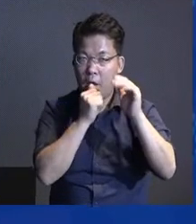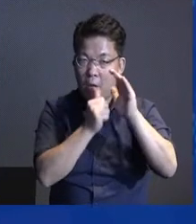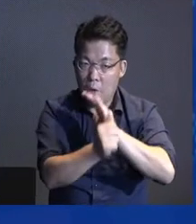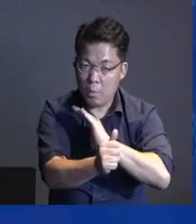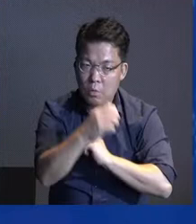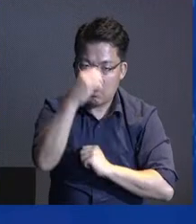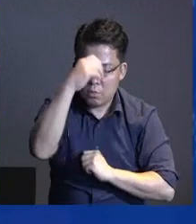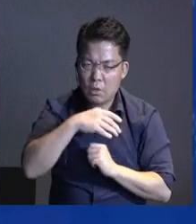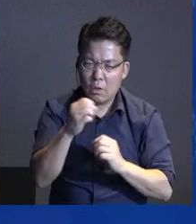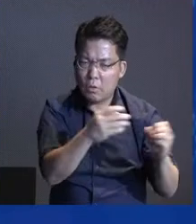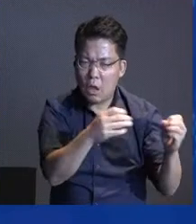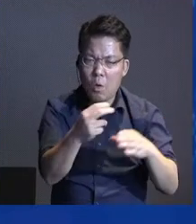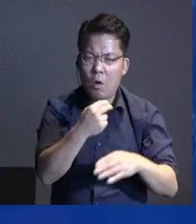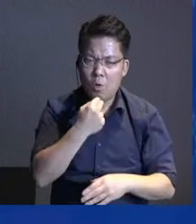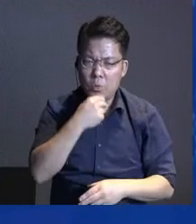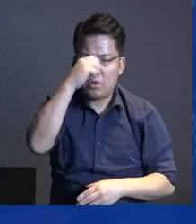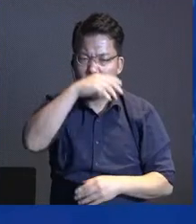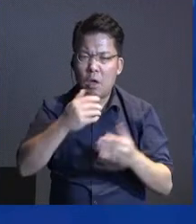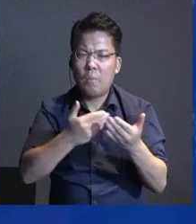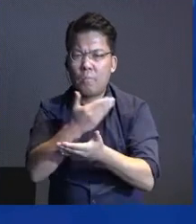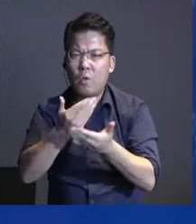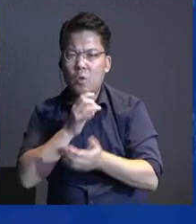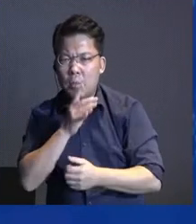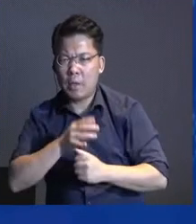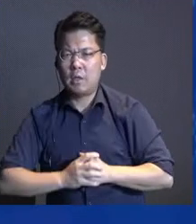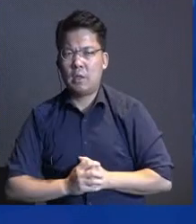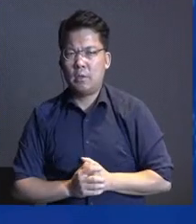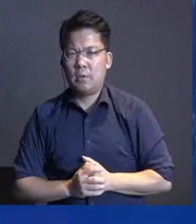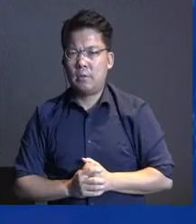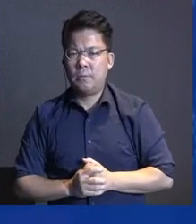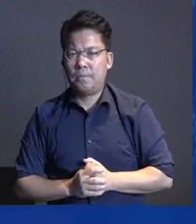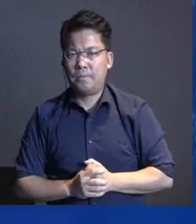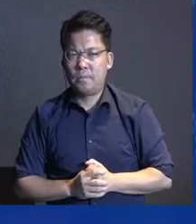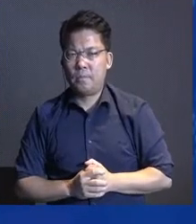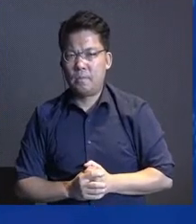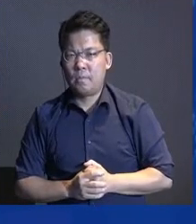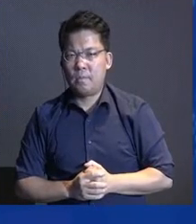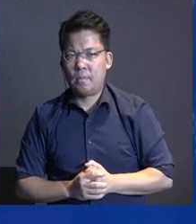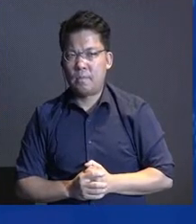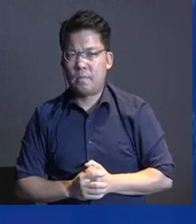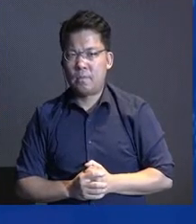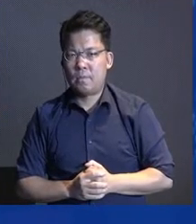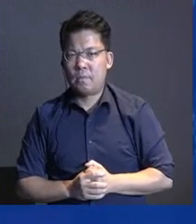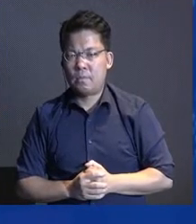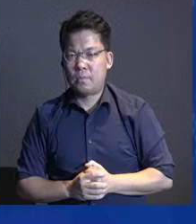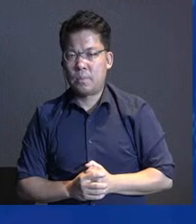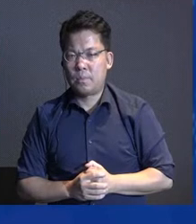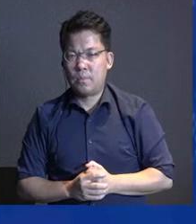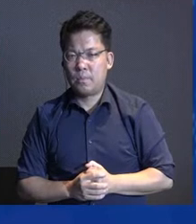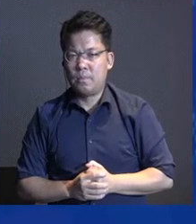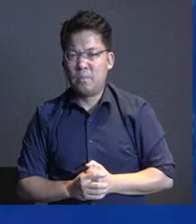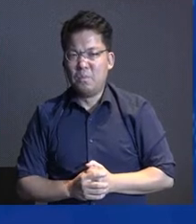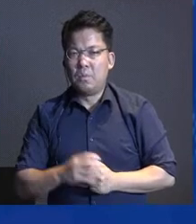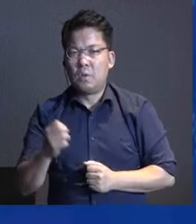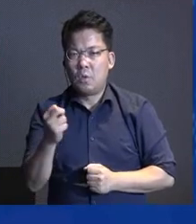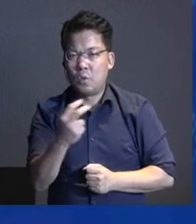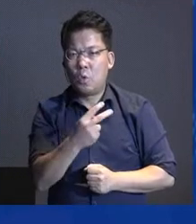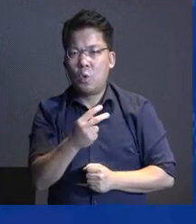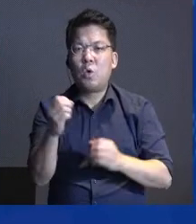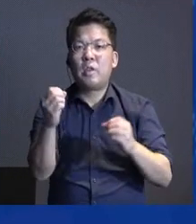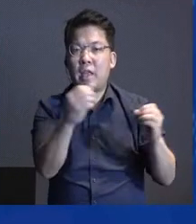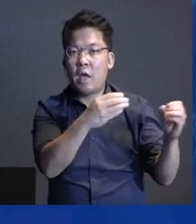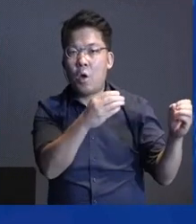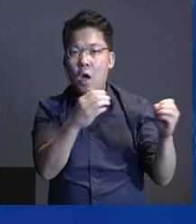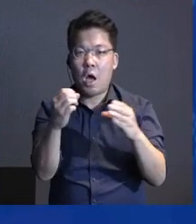would like to learn from others. And it's wonderful. I haven't laughed as much as I did today for a long time." And